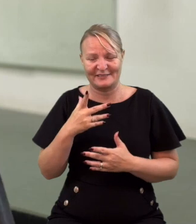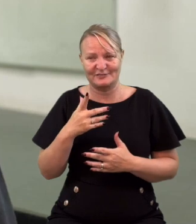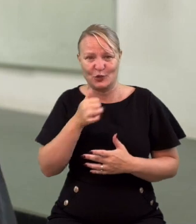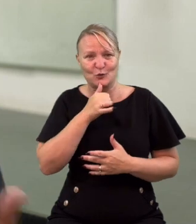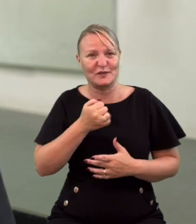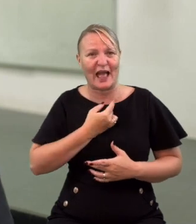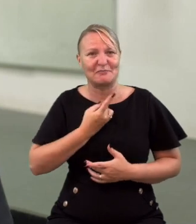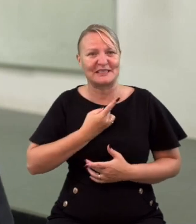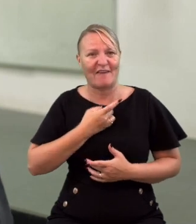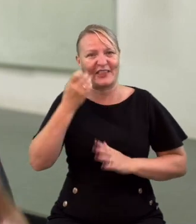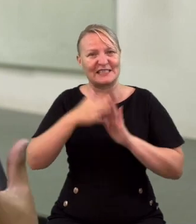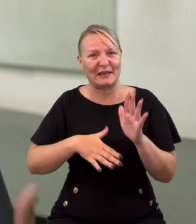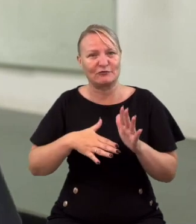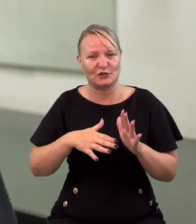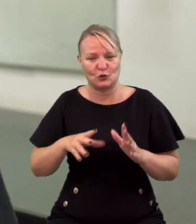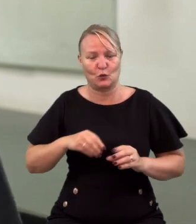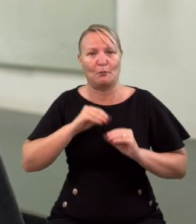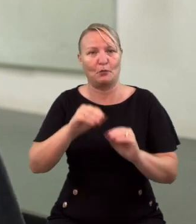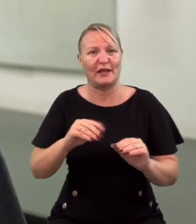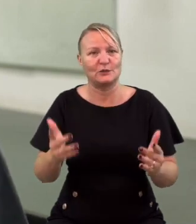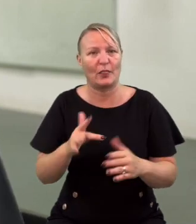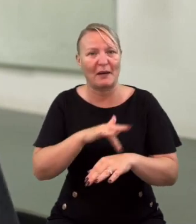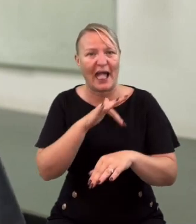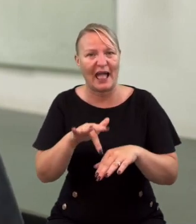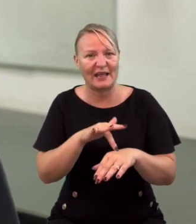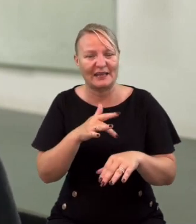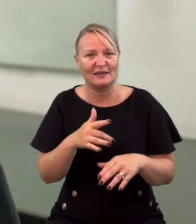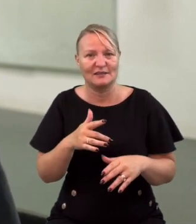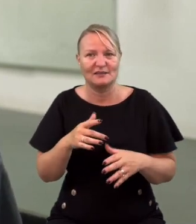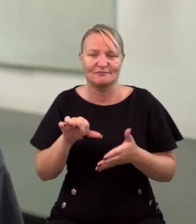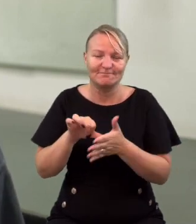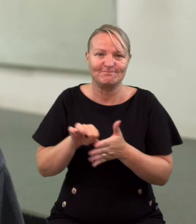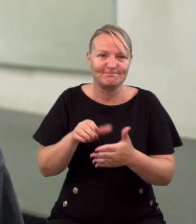like if you do have siblings, definitely use that experience with